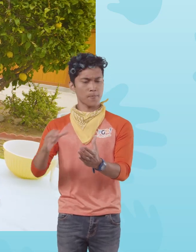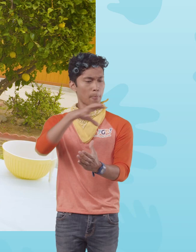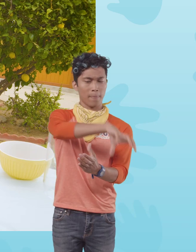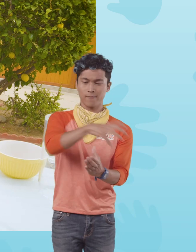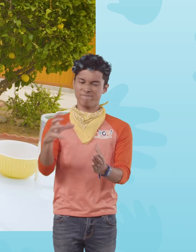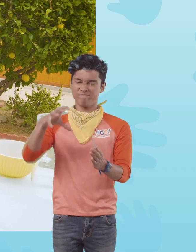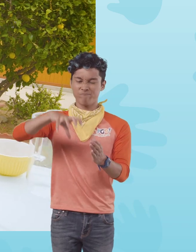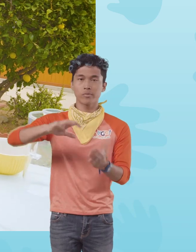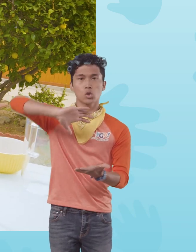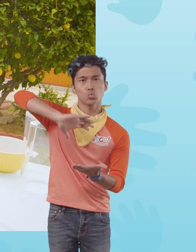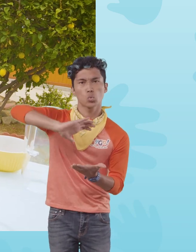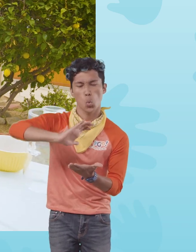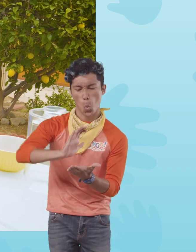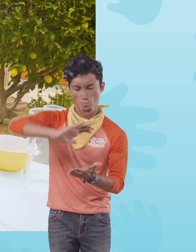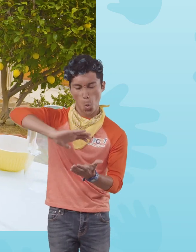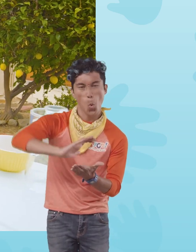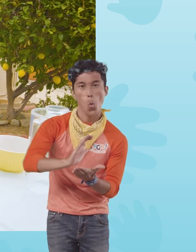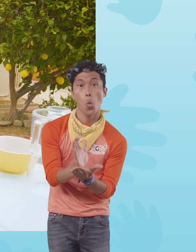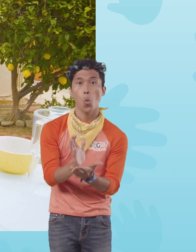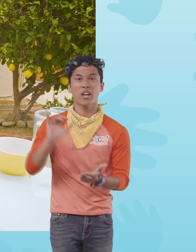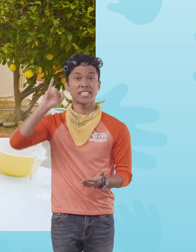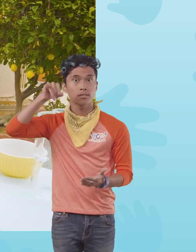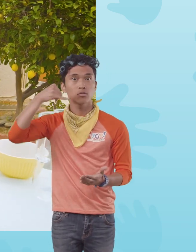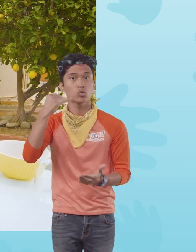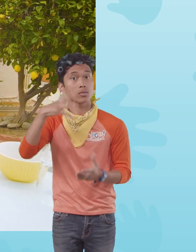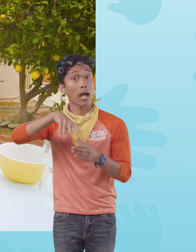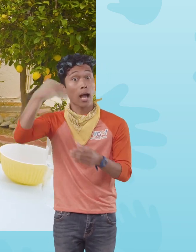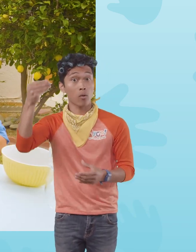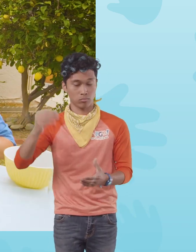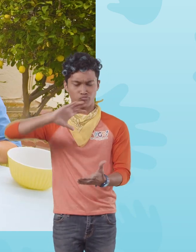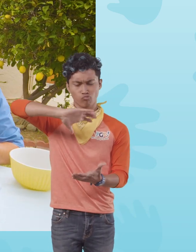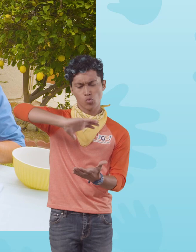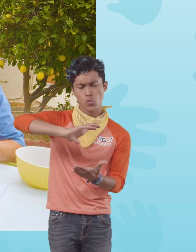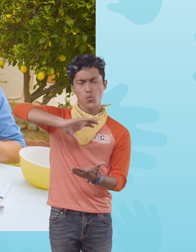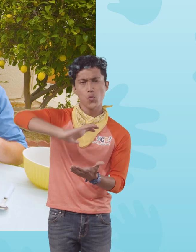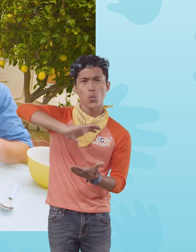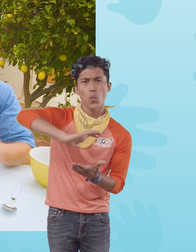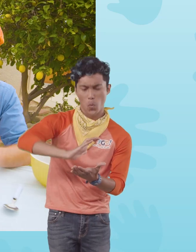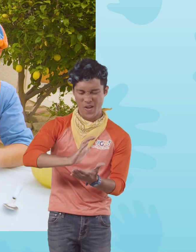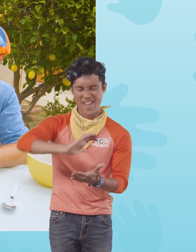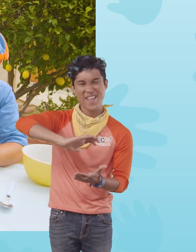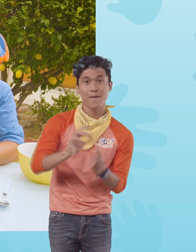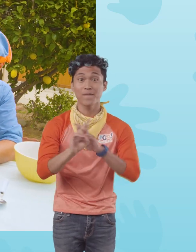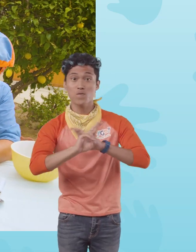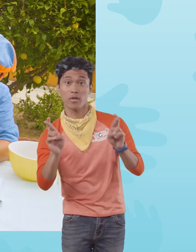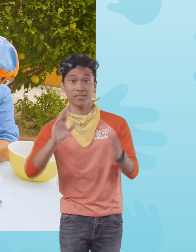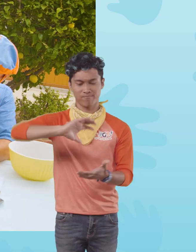to squeeze out all of the juice, just like this. Ready?